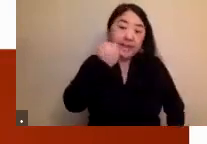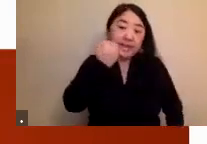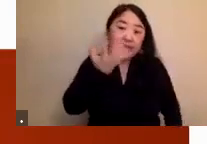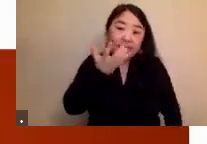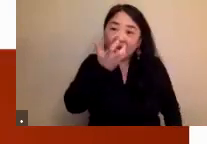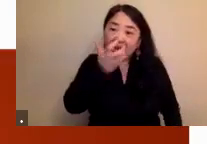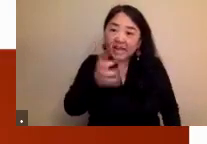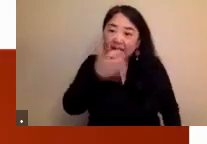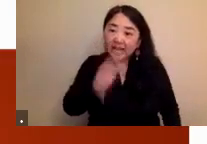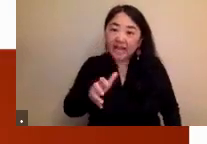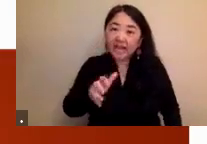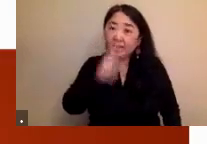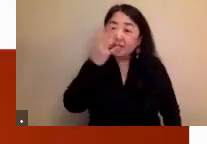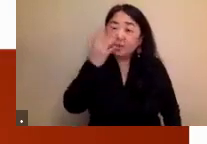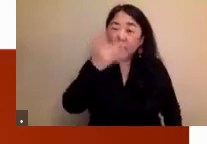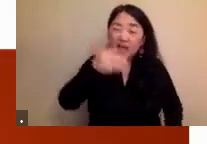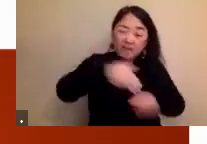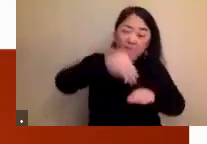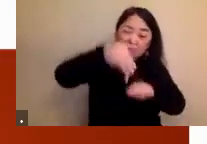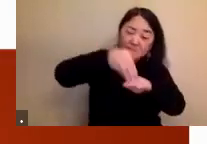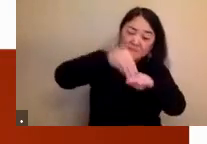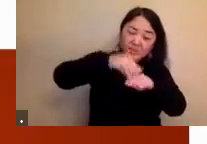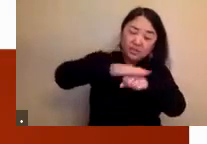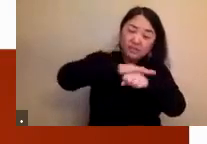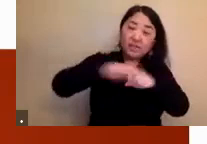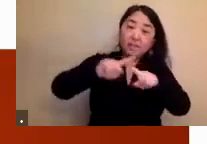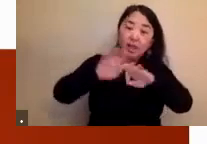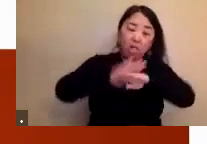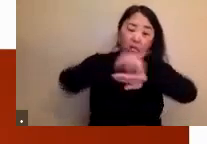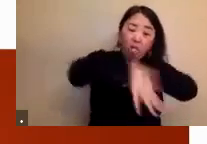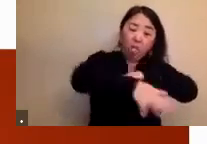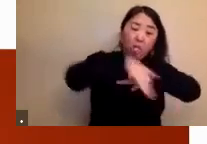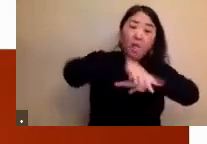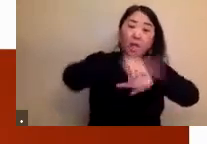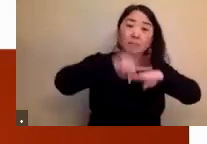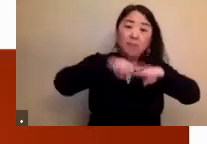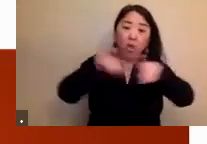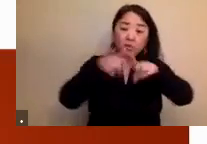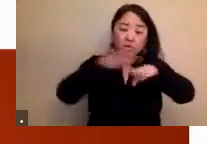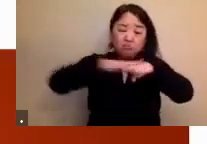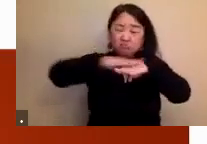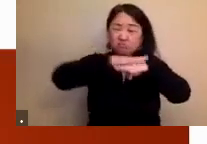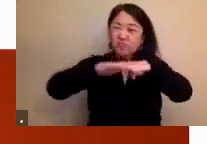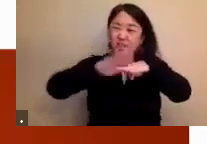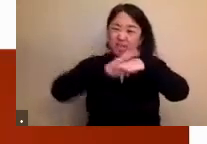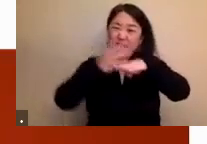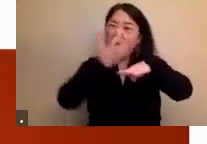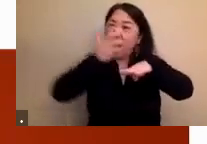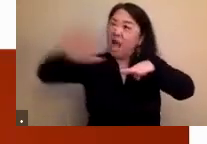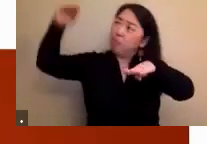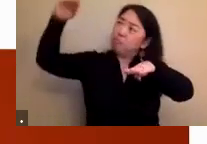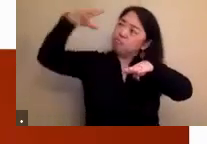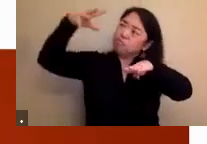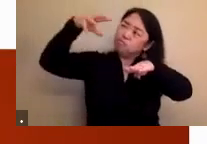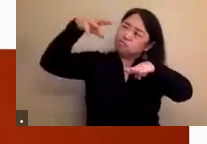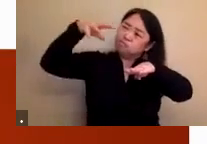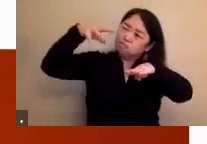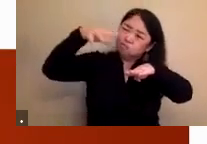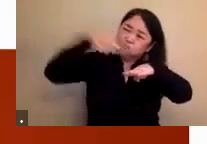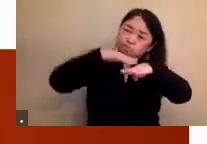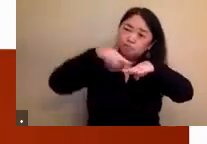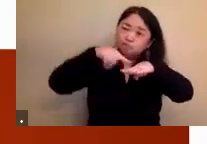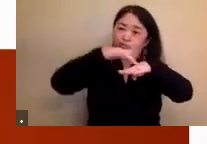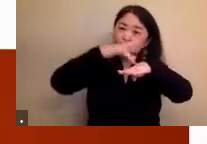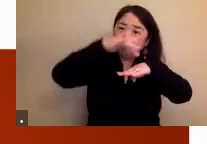Not only is there a significant runoff on them, but it also heats communities, particularly in the summertime,